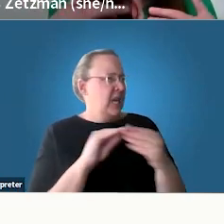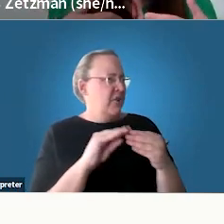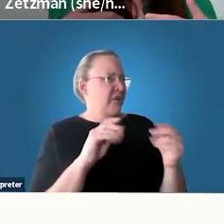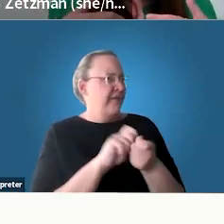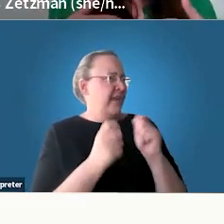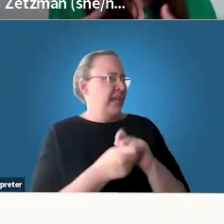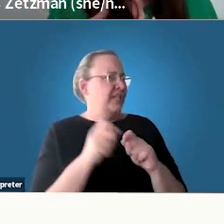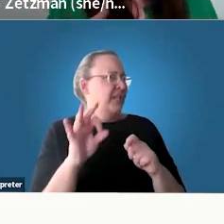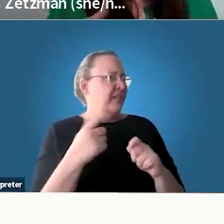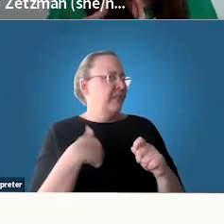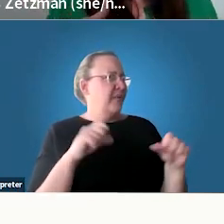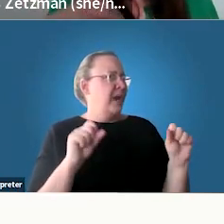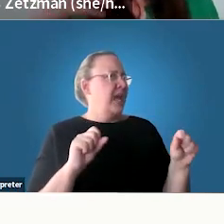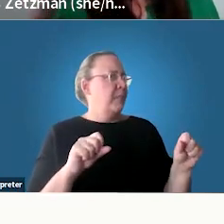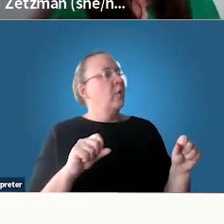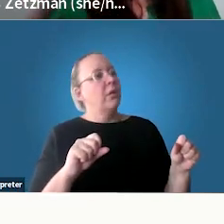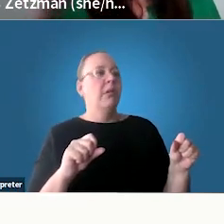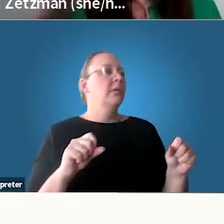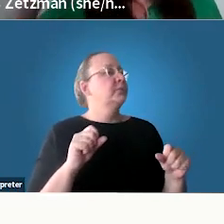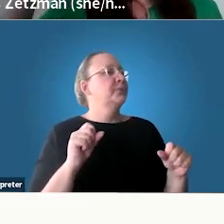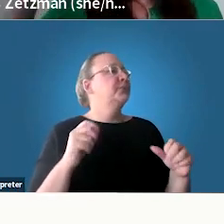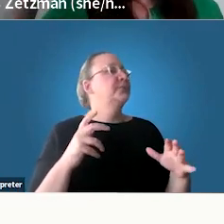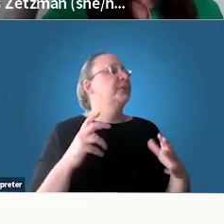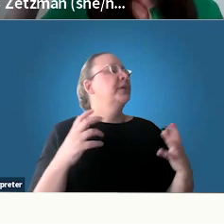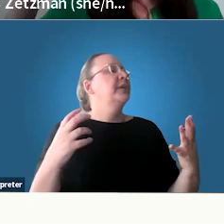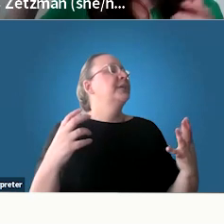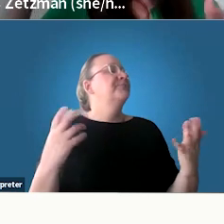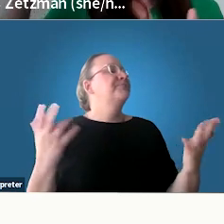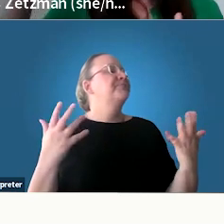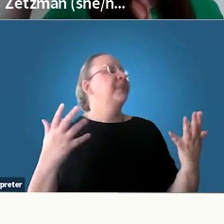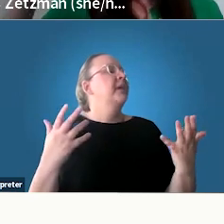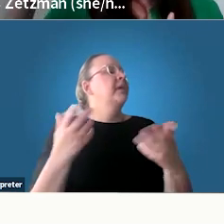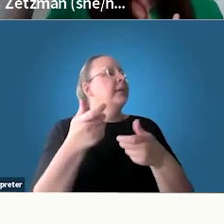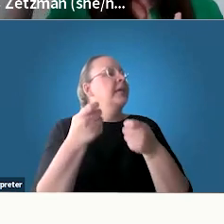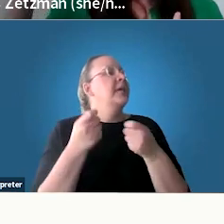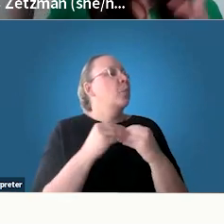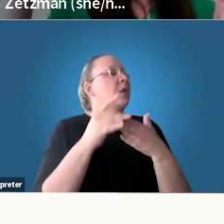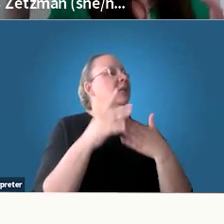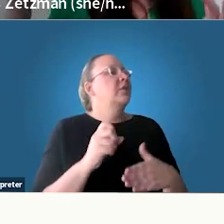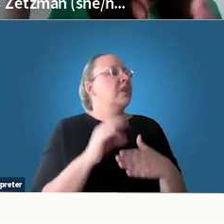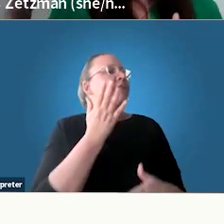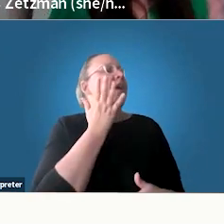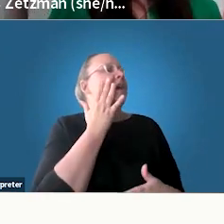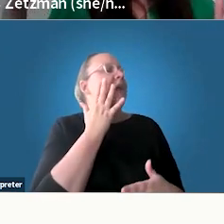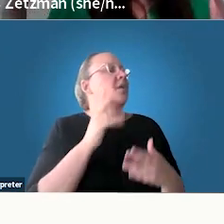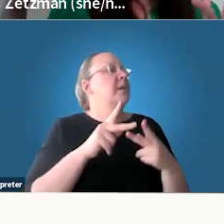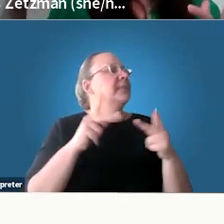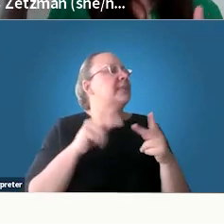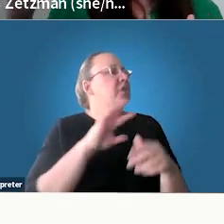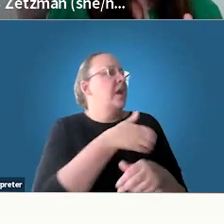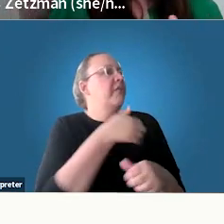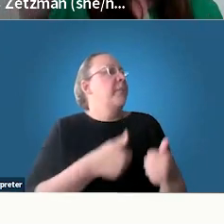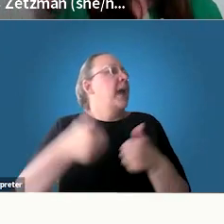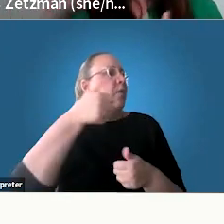change if we're just able to sort of, get more leaders of color into positions of power? That's changing